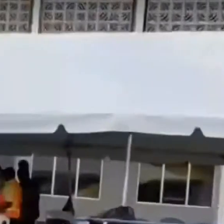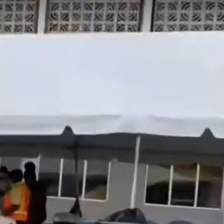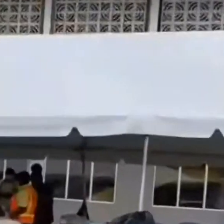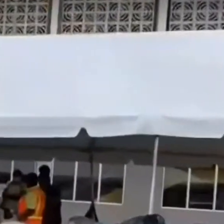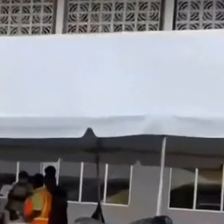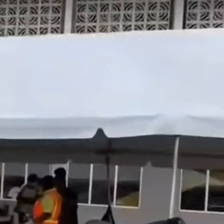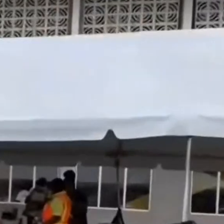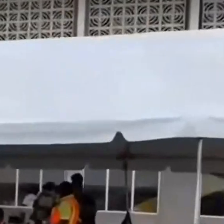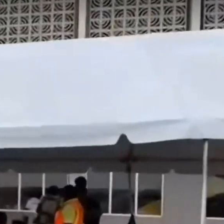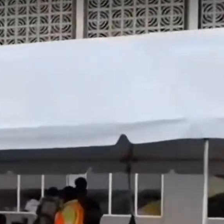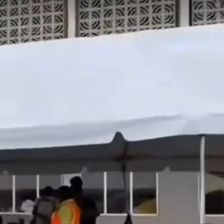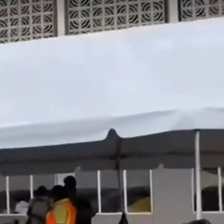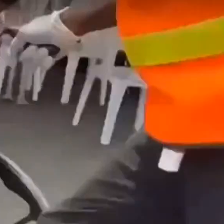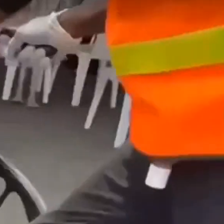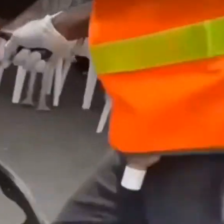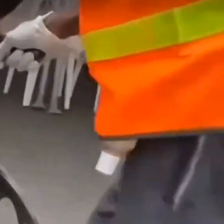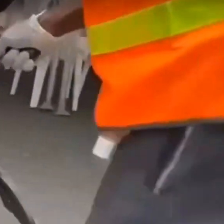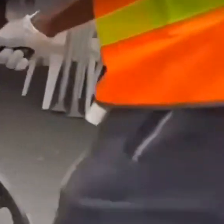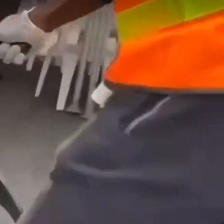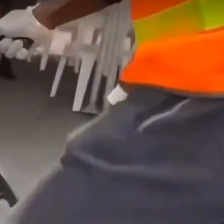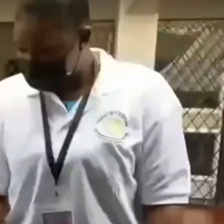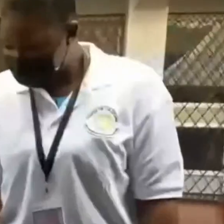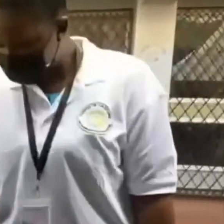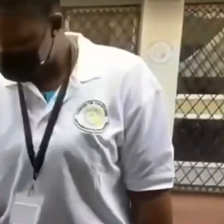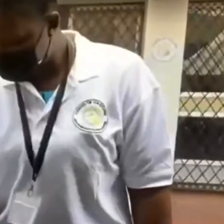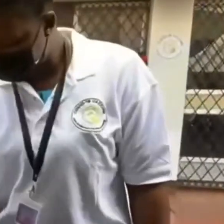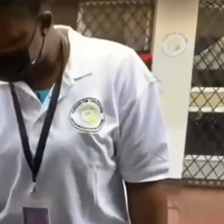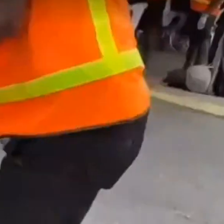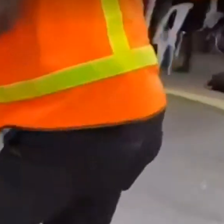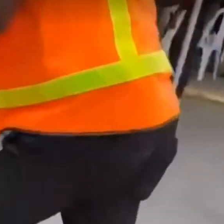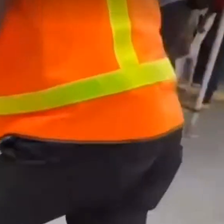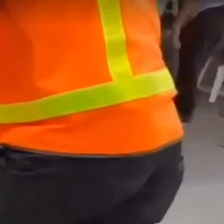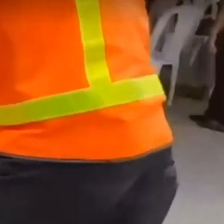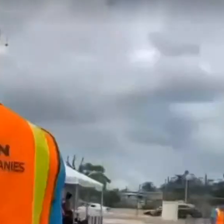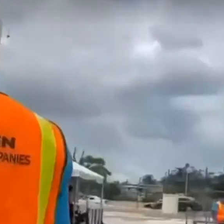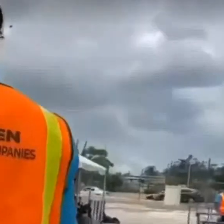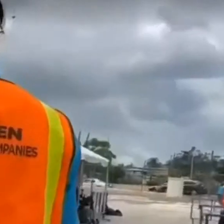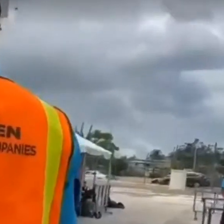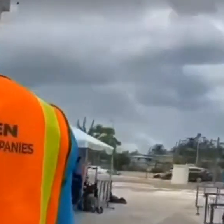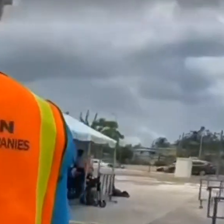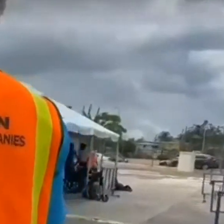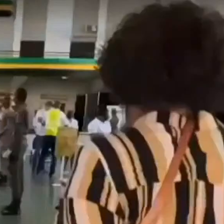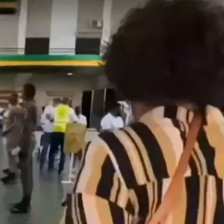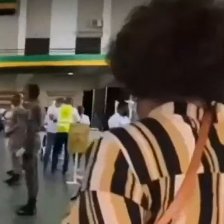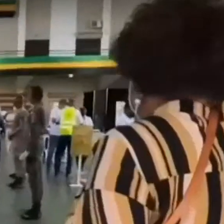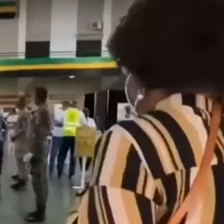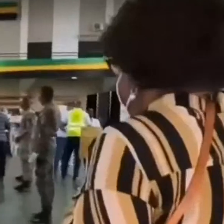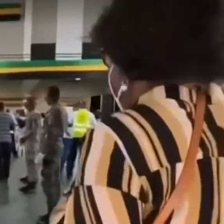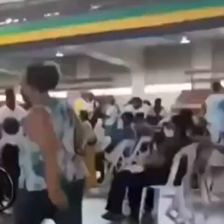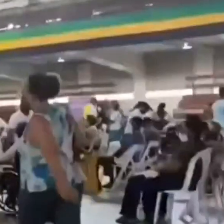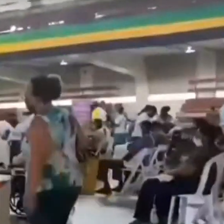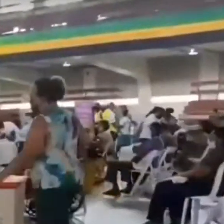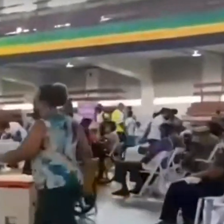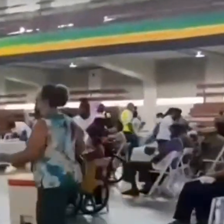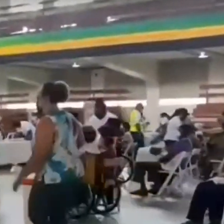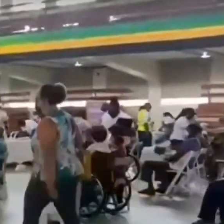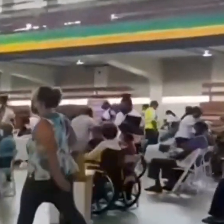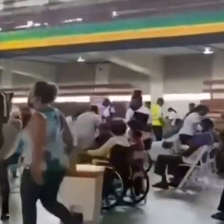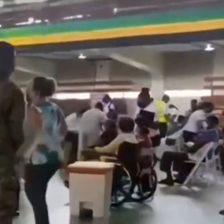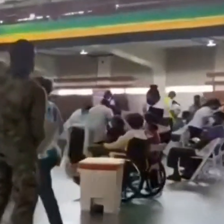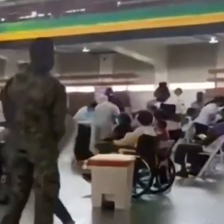place. Many people died and never saw this day. So another day I live, I